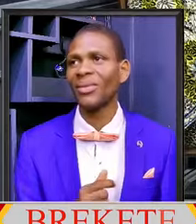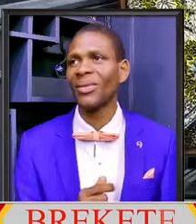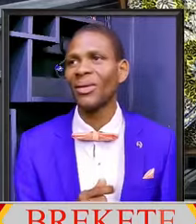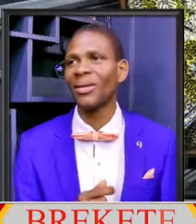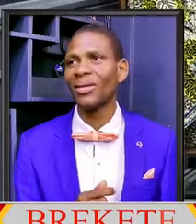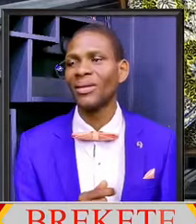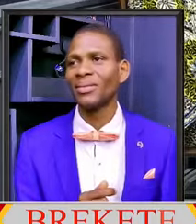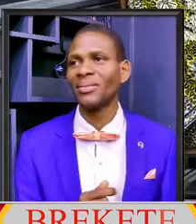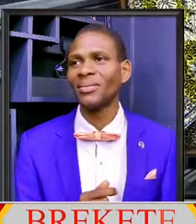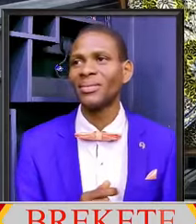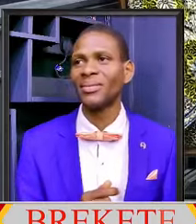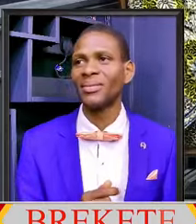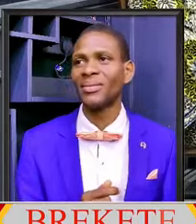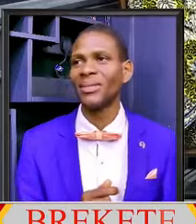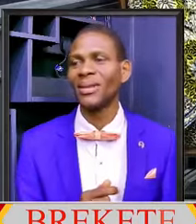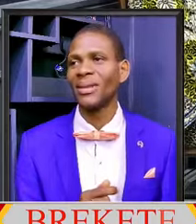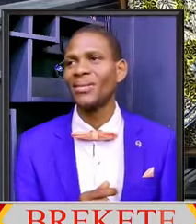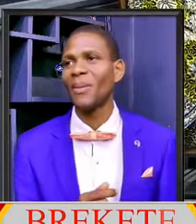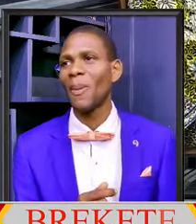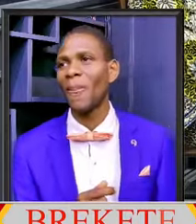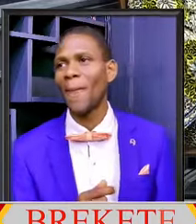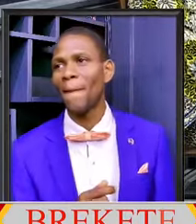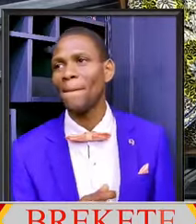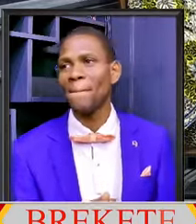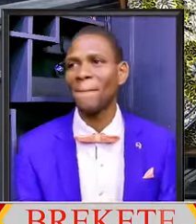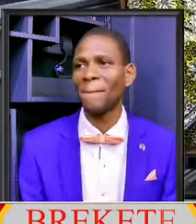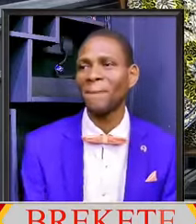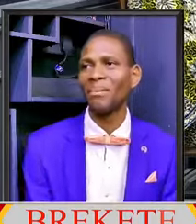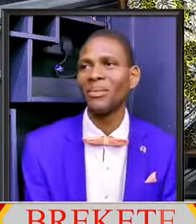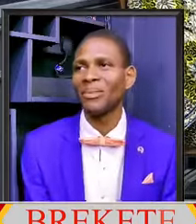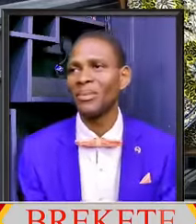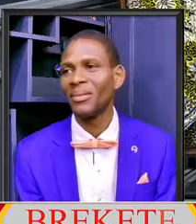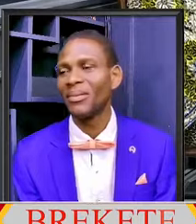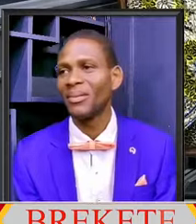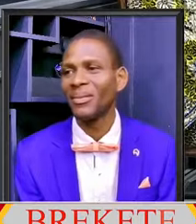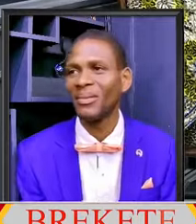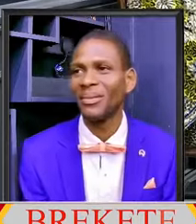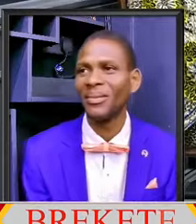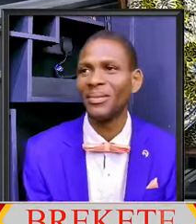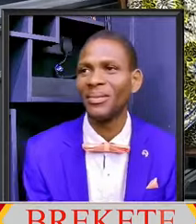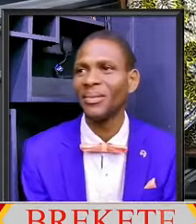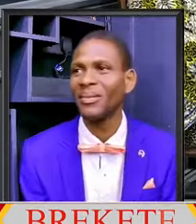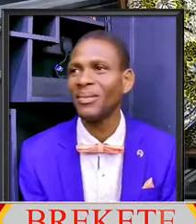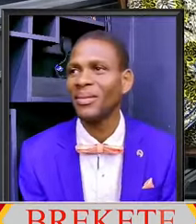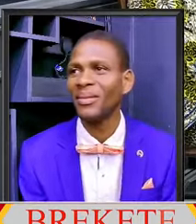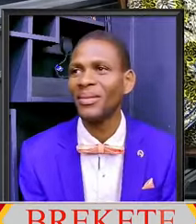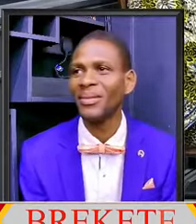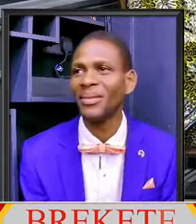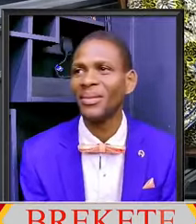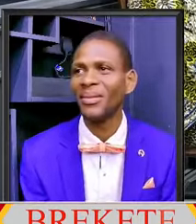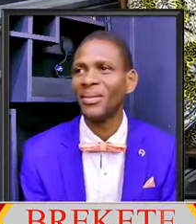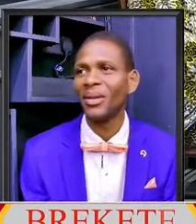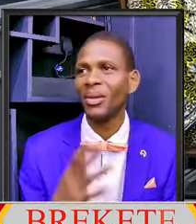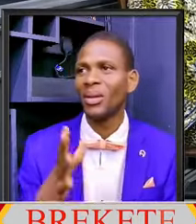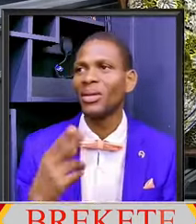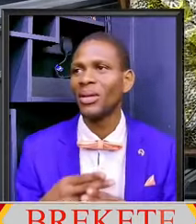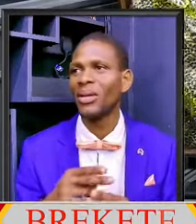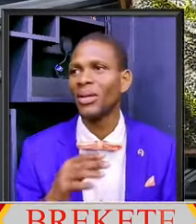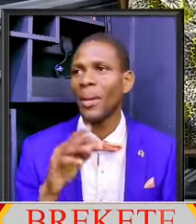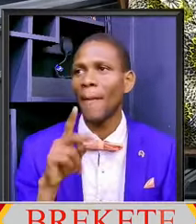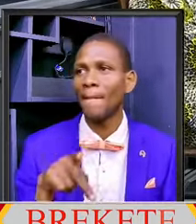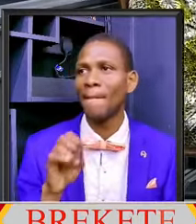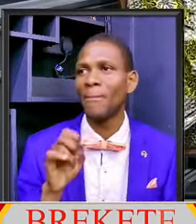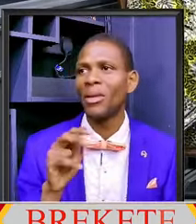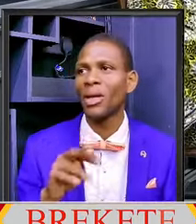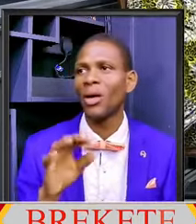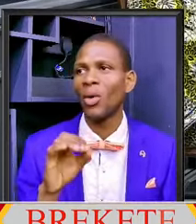no, collect and first, then you give me a keep up. Oh, yeah. Thank you. Yeah. Okay. What team be your name, sir? My name is